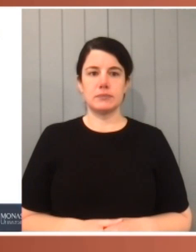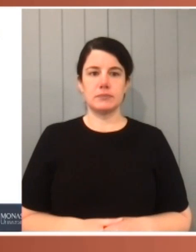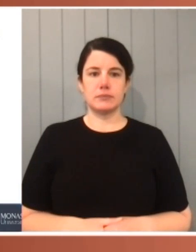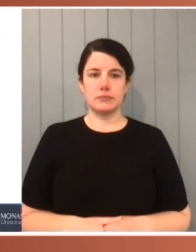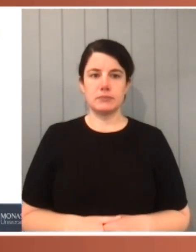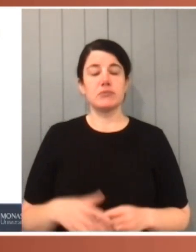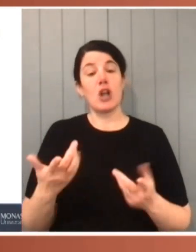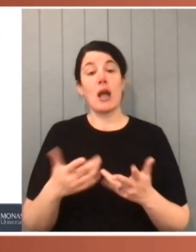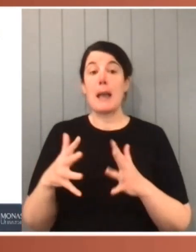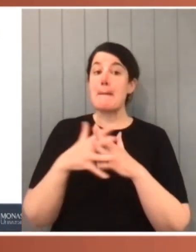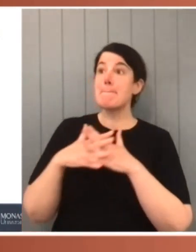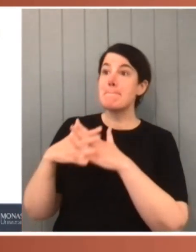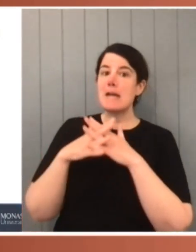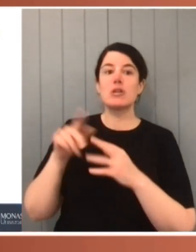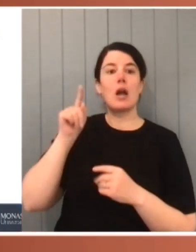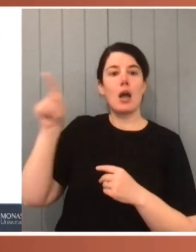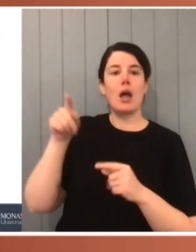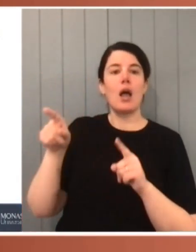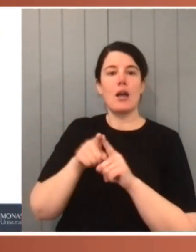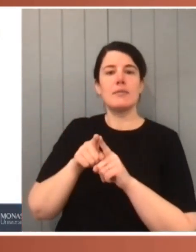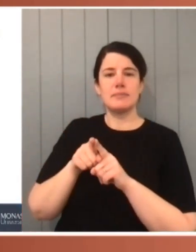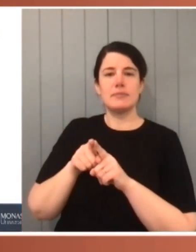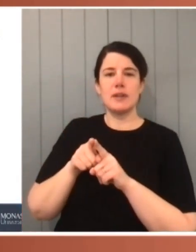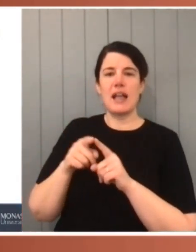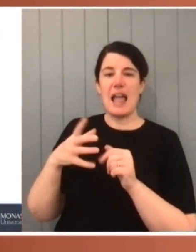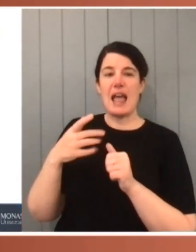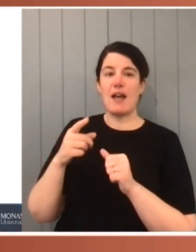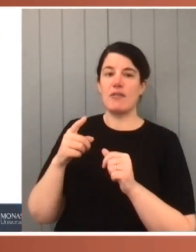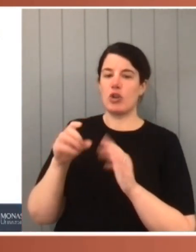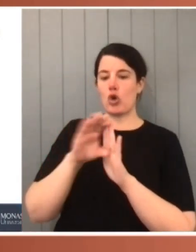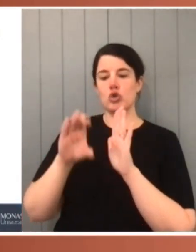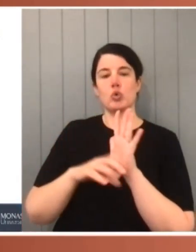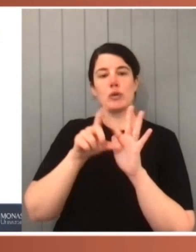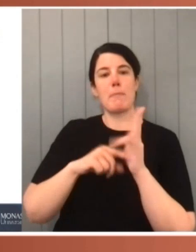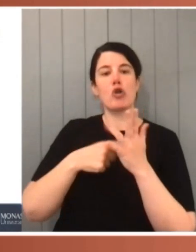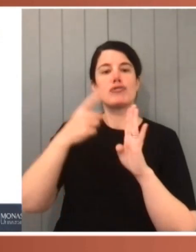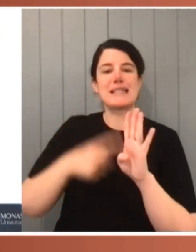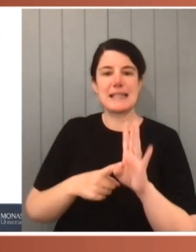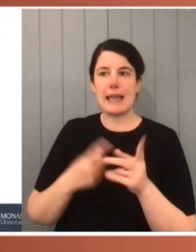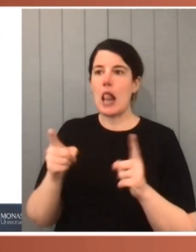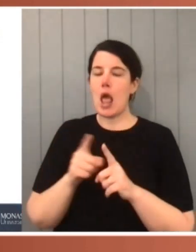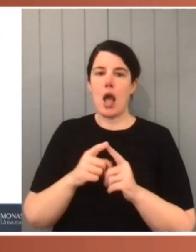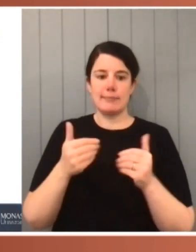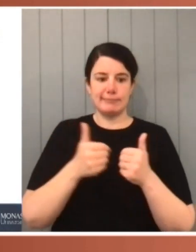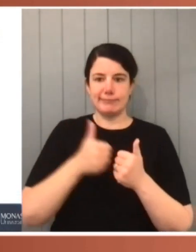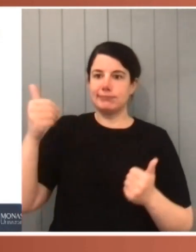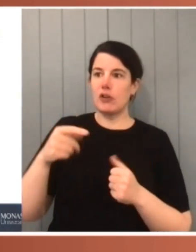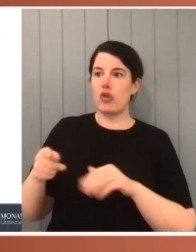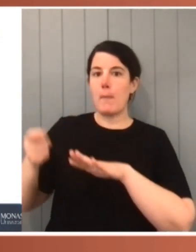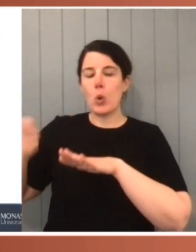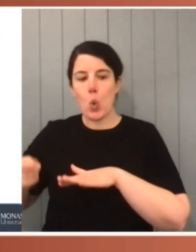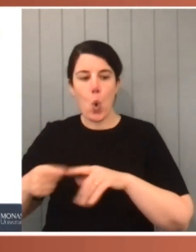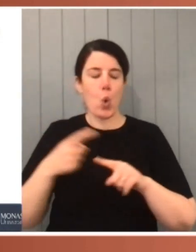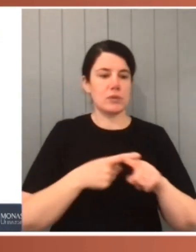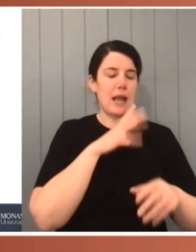not the United States. There's a separation of powers, and there's a very strong Supreme Court that basically has the duty to